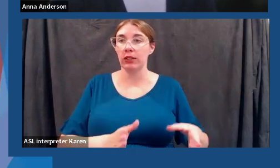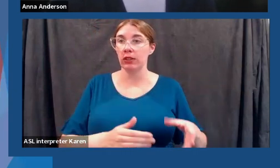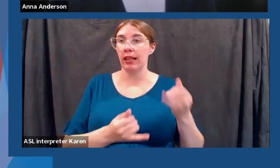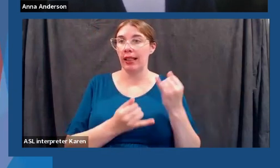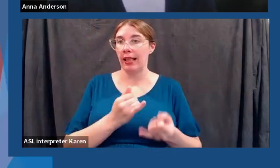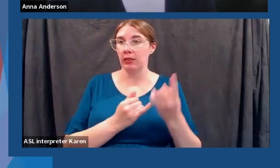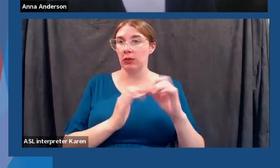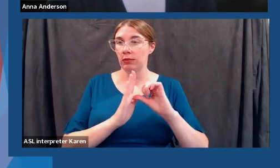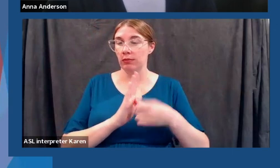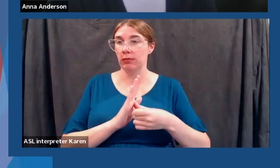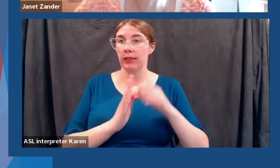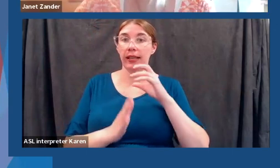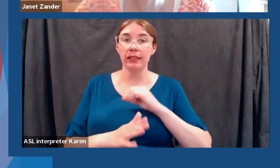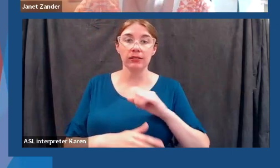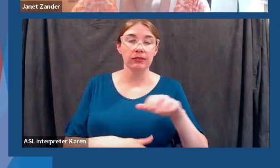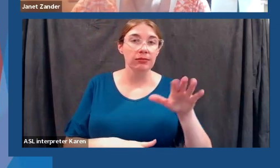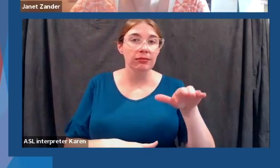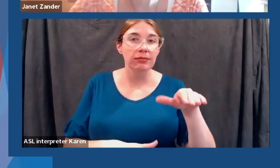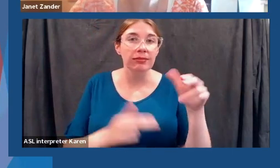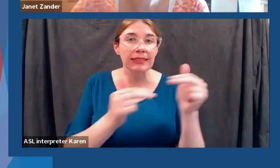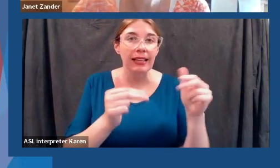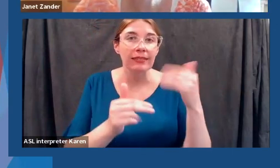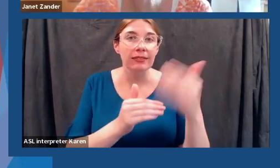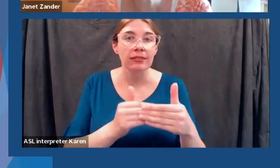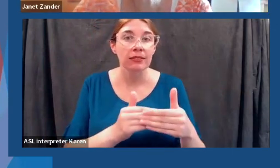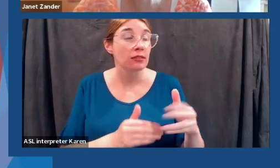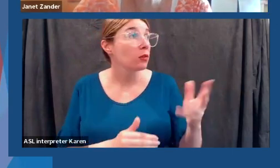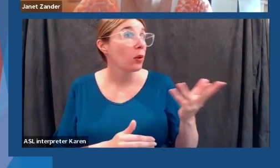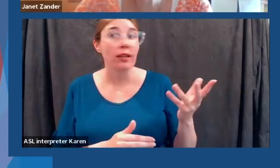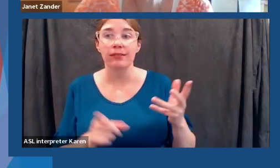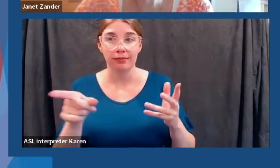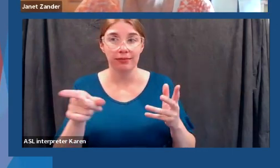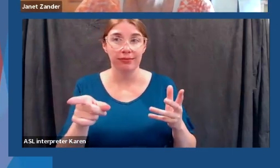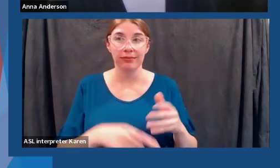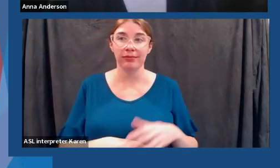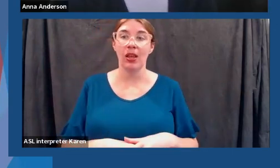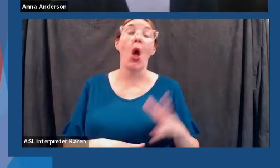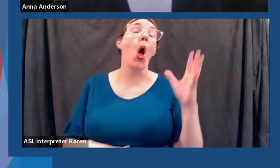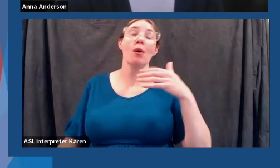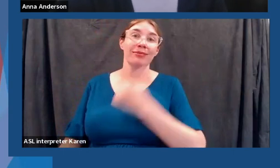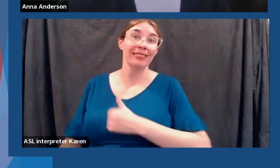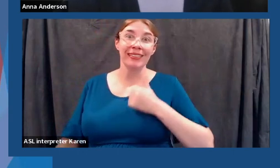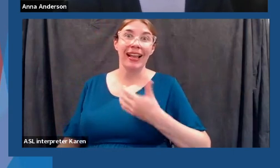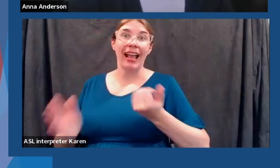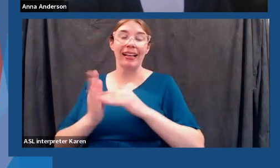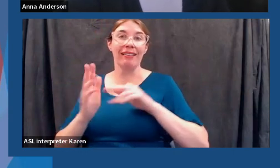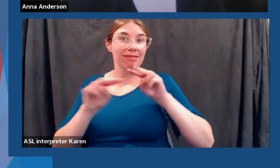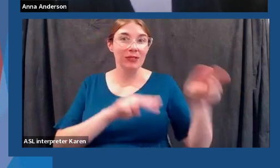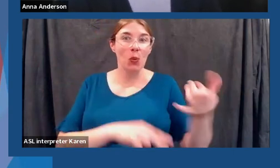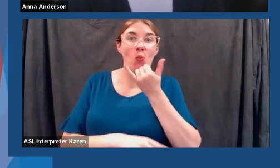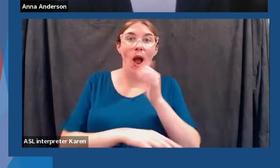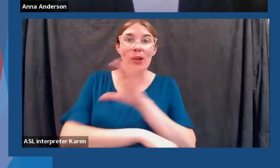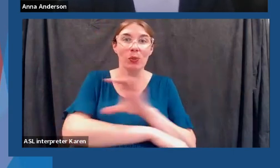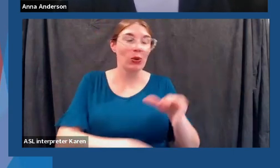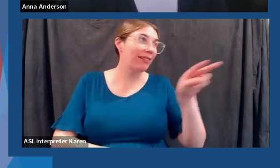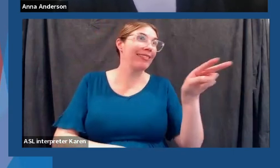Long-Term Care. Next slide, please. What? Next slide. Oh yeah, sorry, I'm on mine again. Next slide, please. Okay,